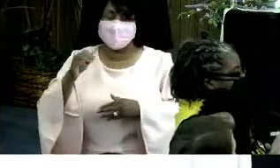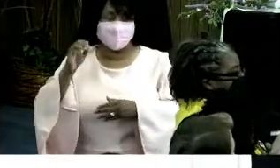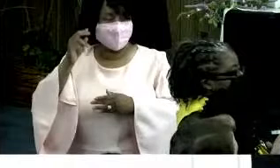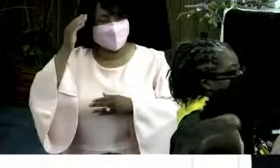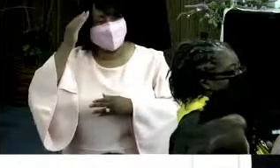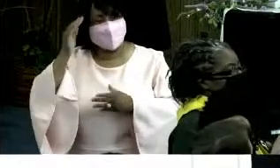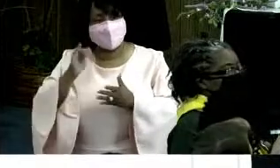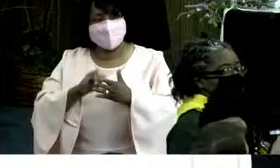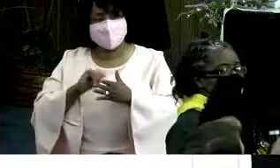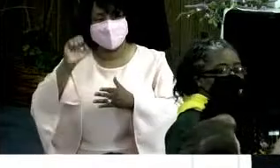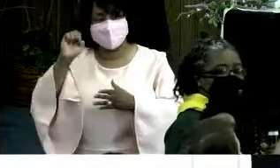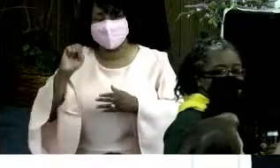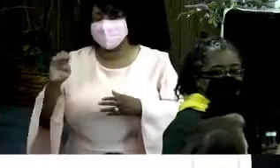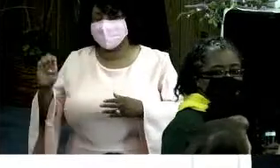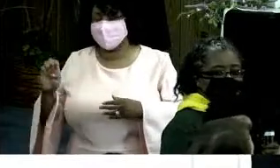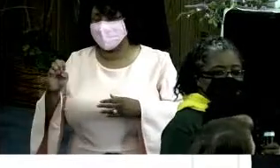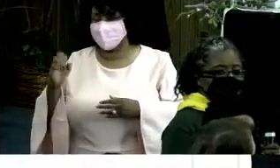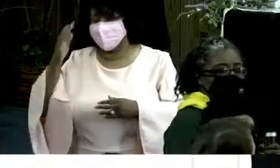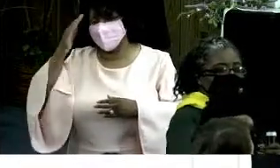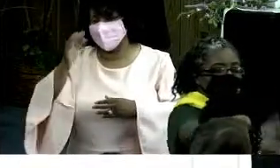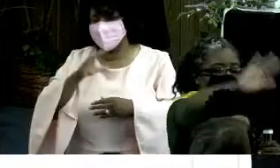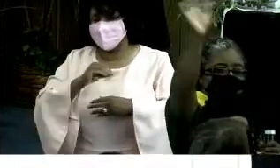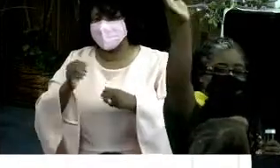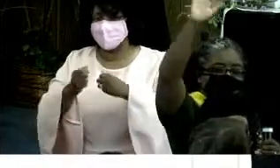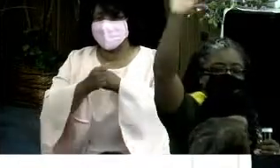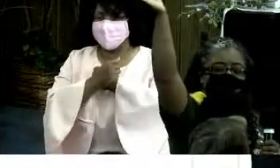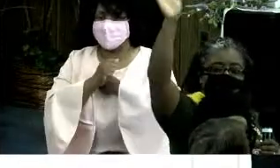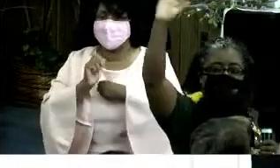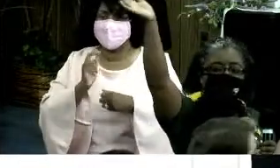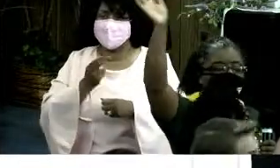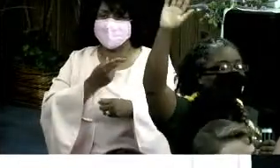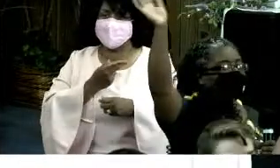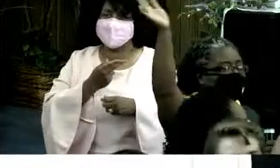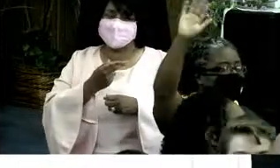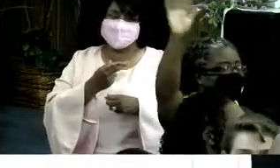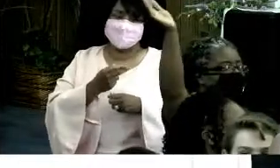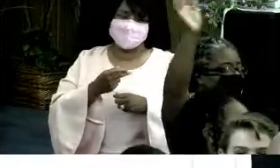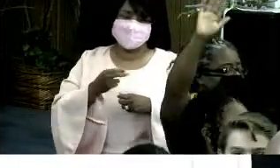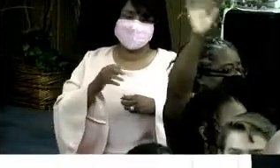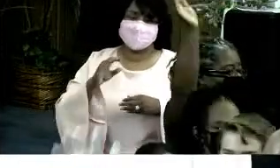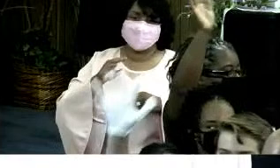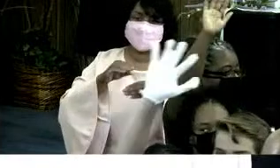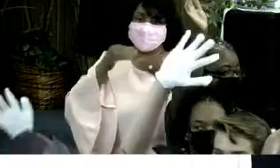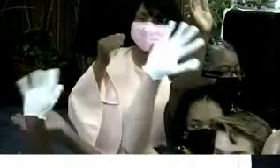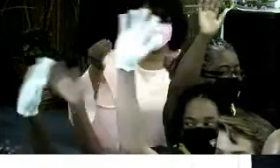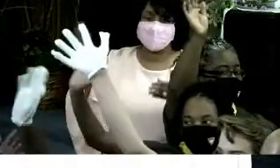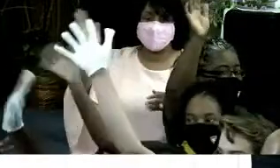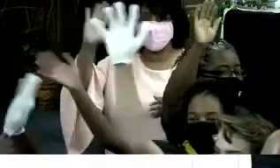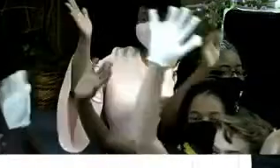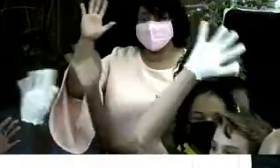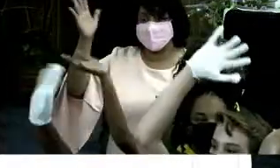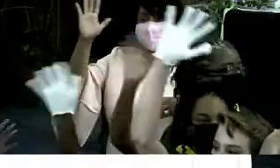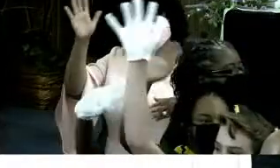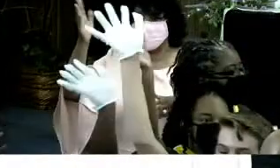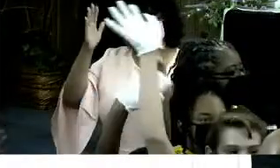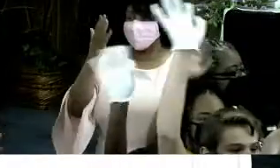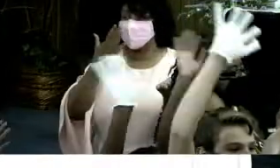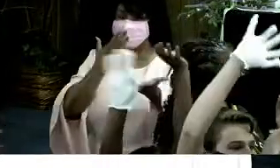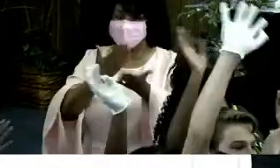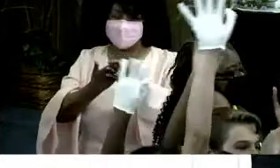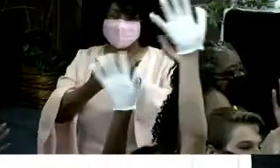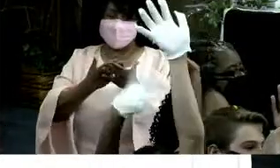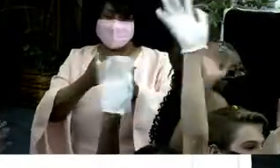people. So if you will, I want my club to turn to everyone, give them a wave of thanks. Thank you